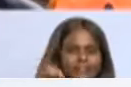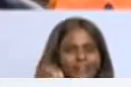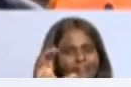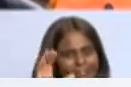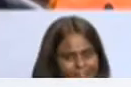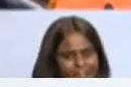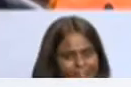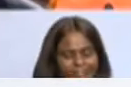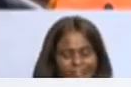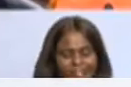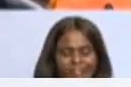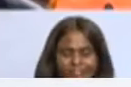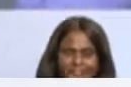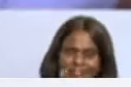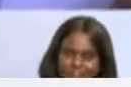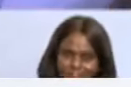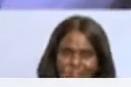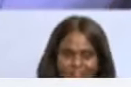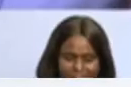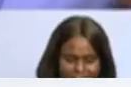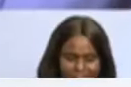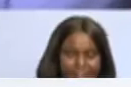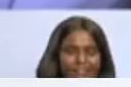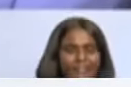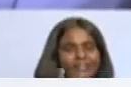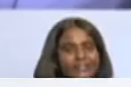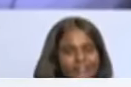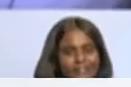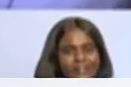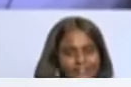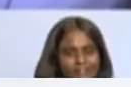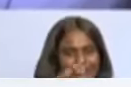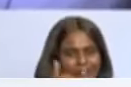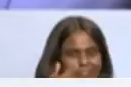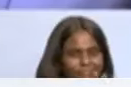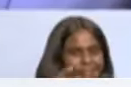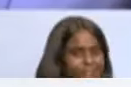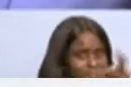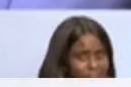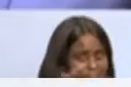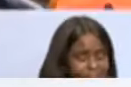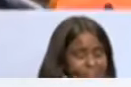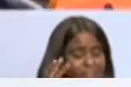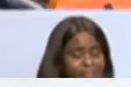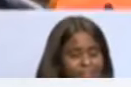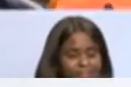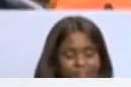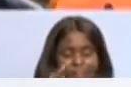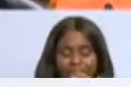670 loans this year alone, accounting to a figure of